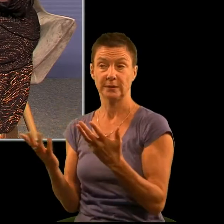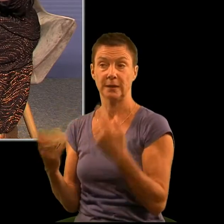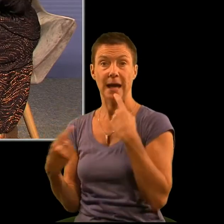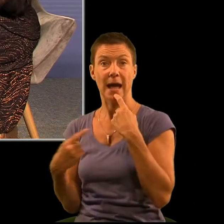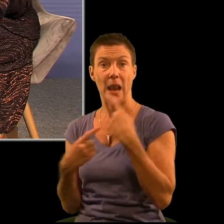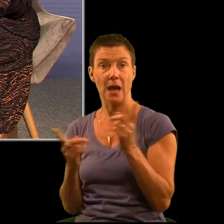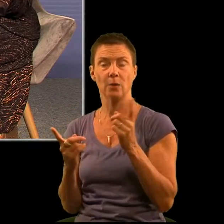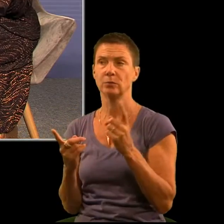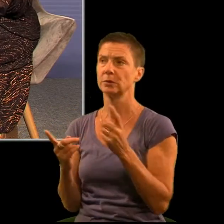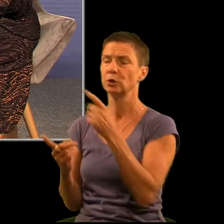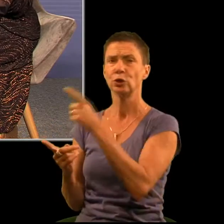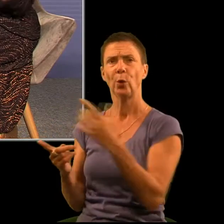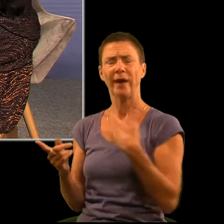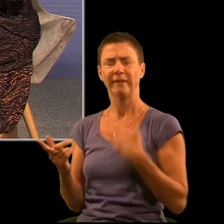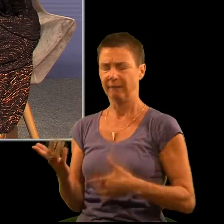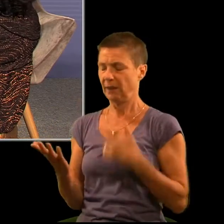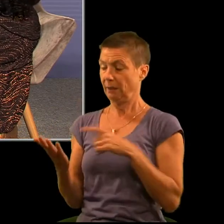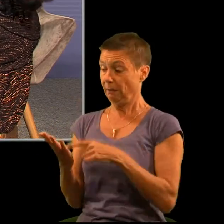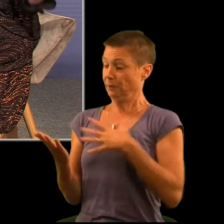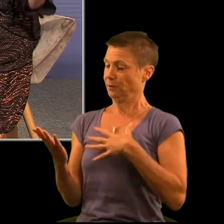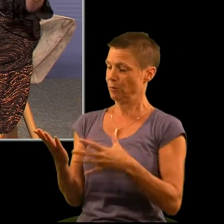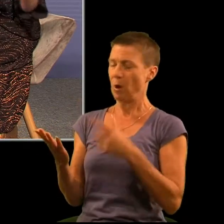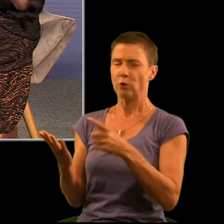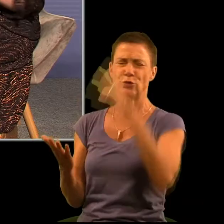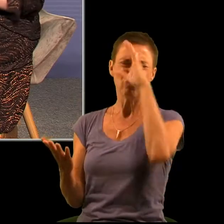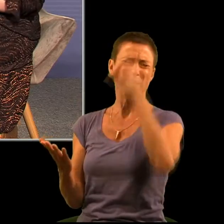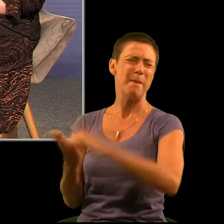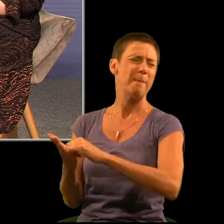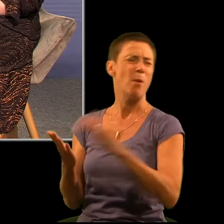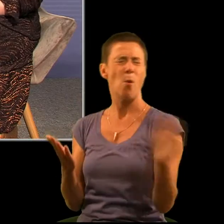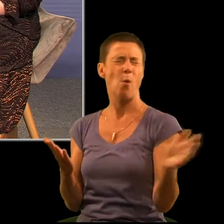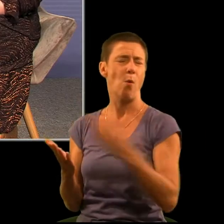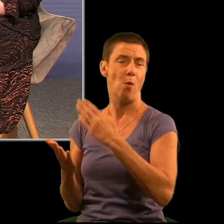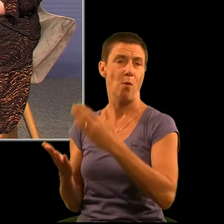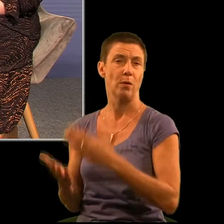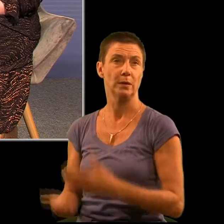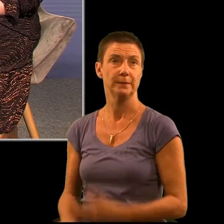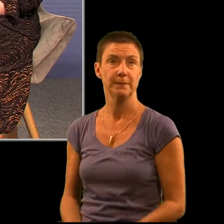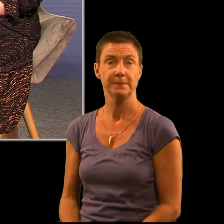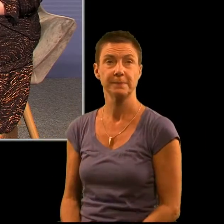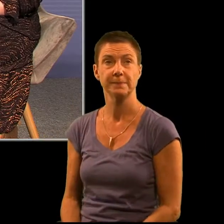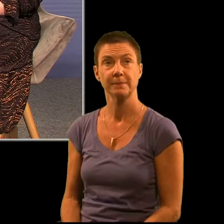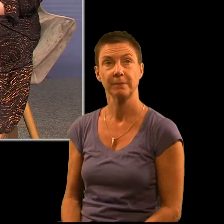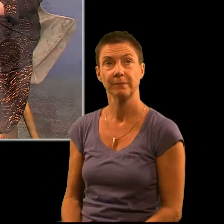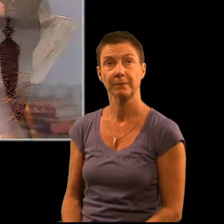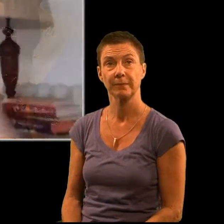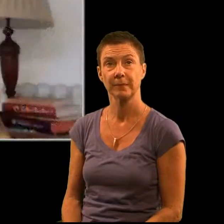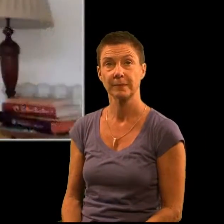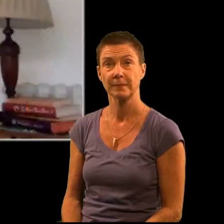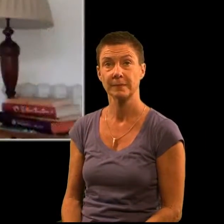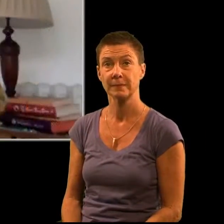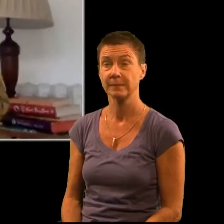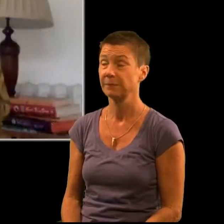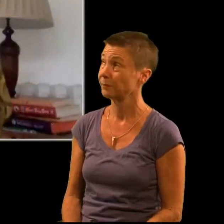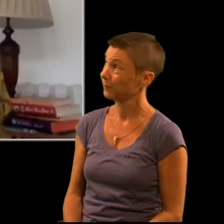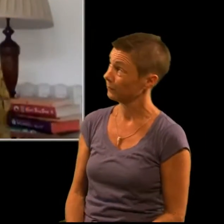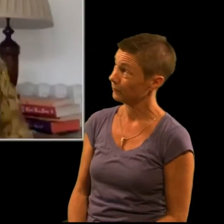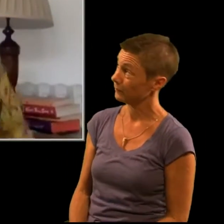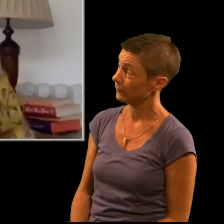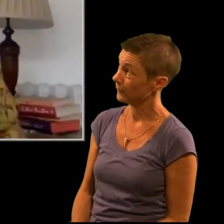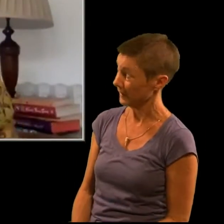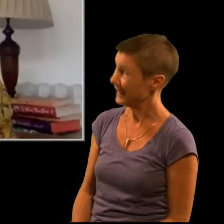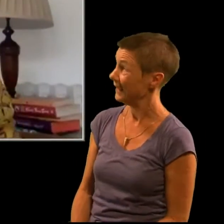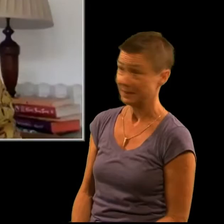find that there's a surprise in it for you now, or do you remember the whole thing? No! Oh my goodness, I keep